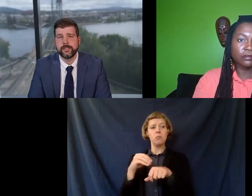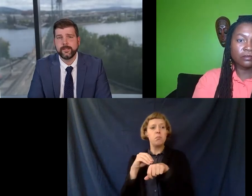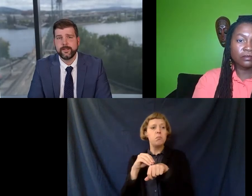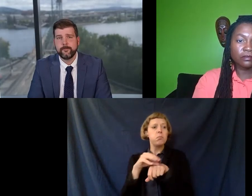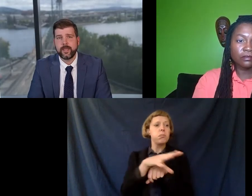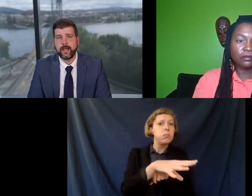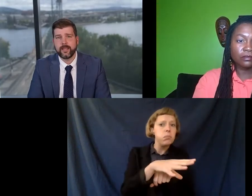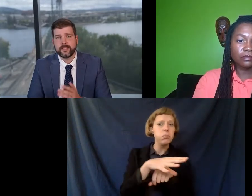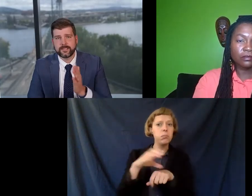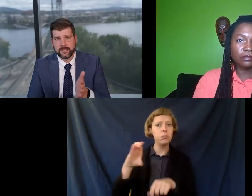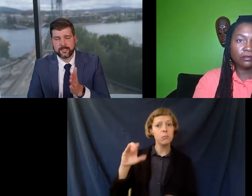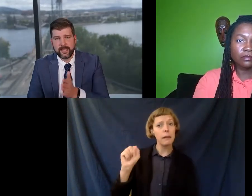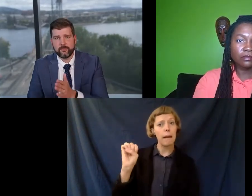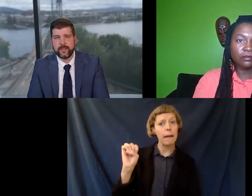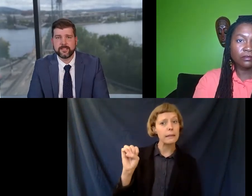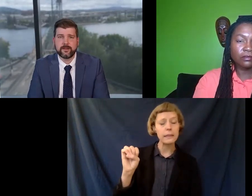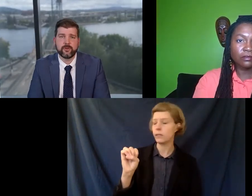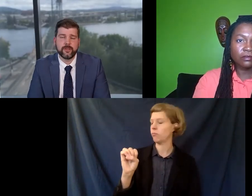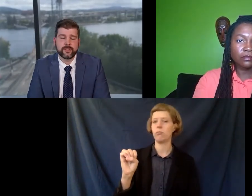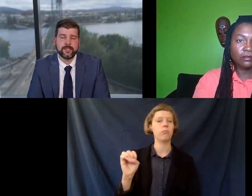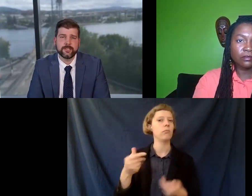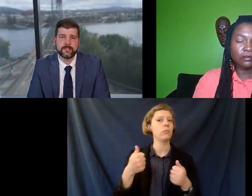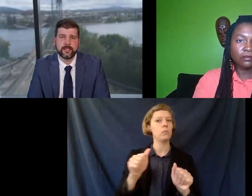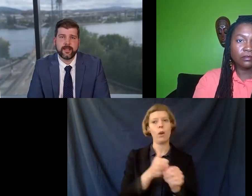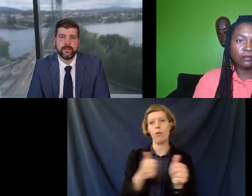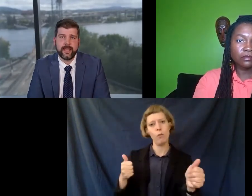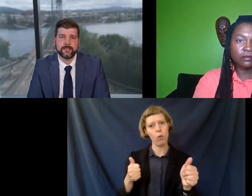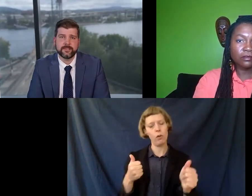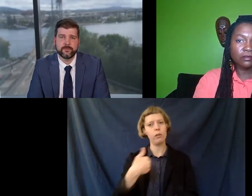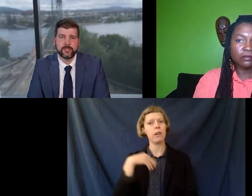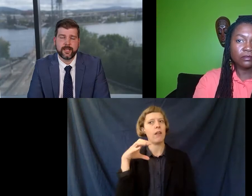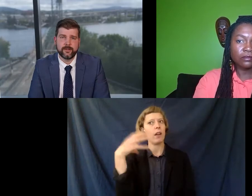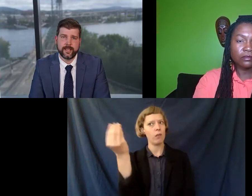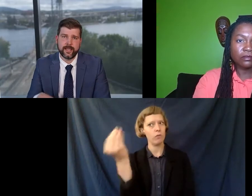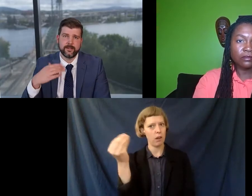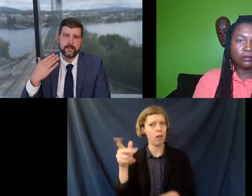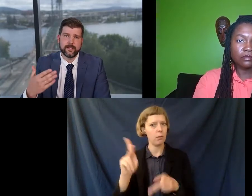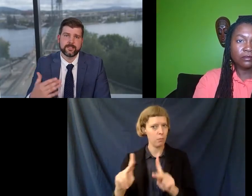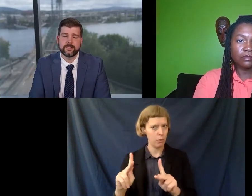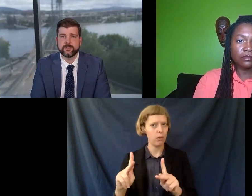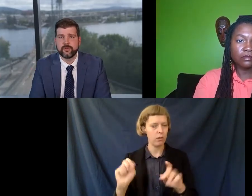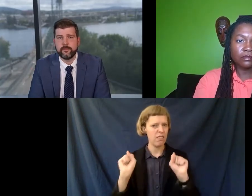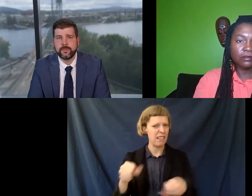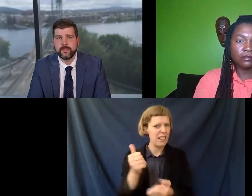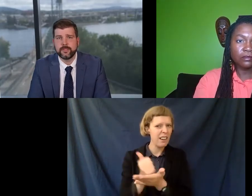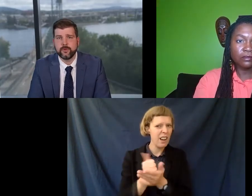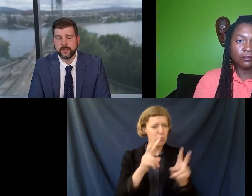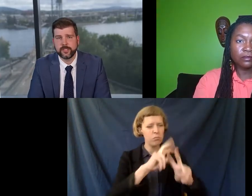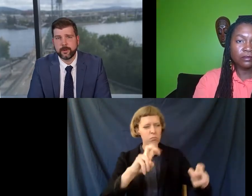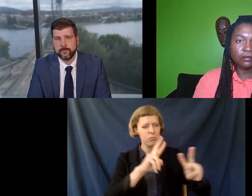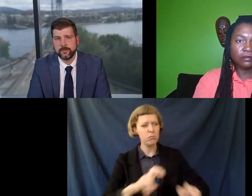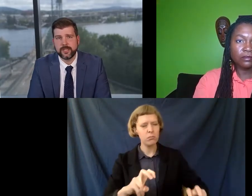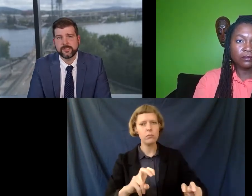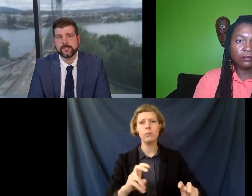jury. Since then, we've had several other cases and I've asked and reached out and had assistance from the